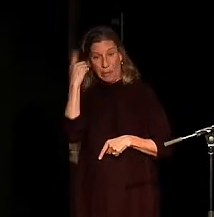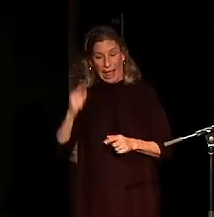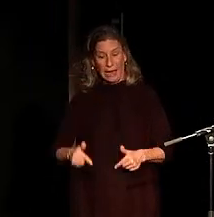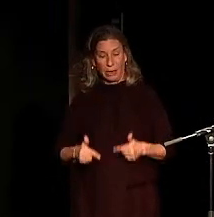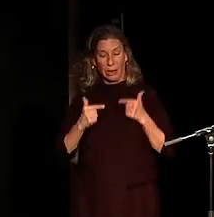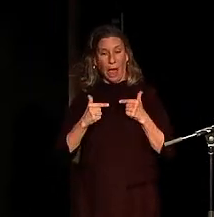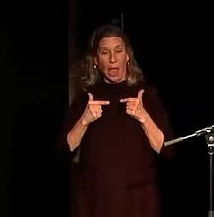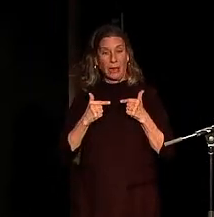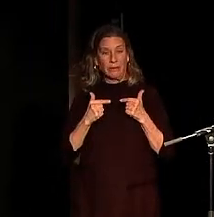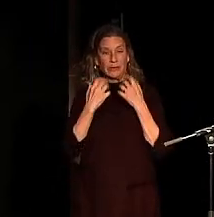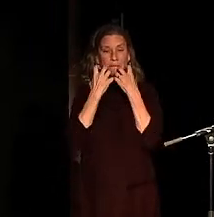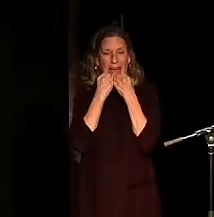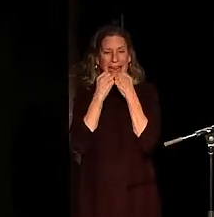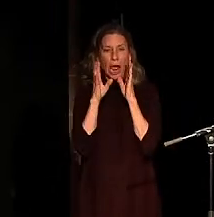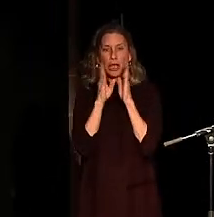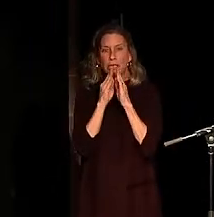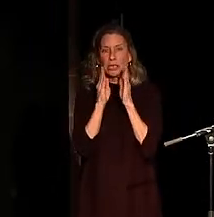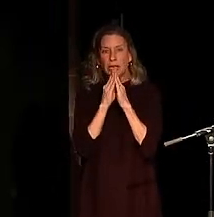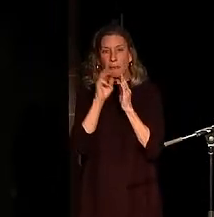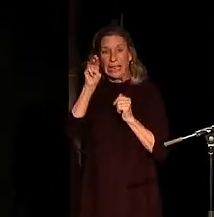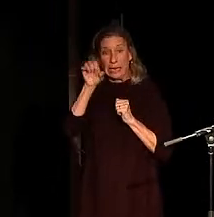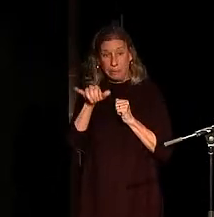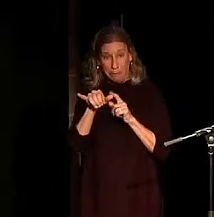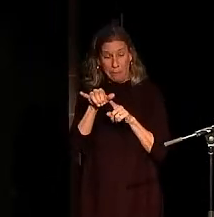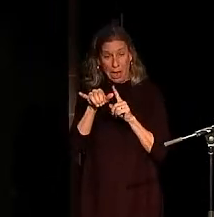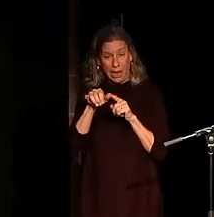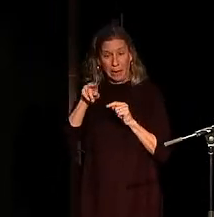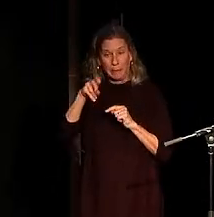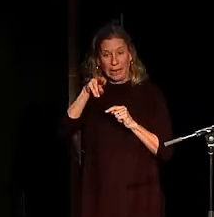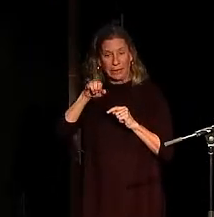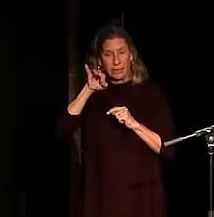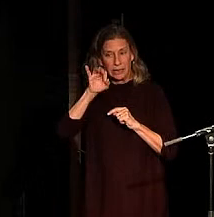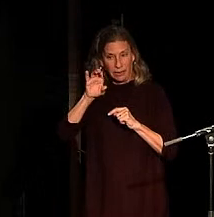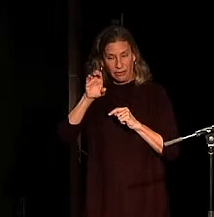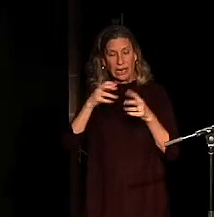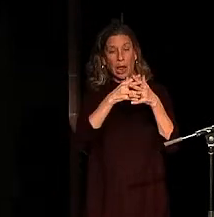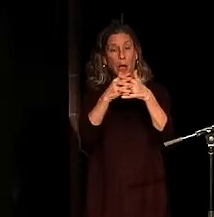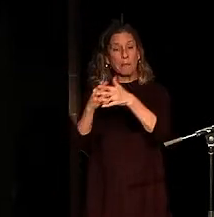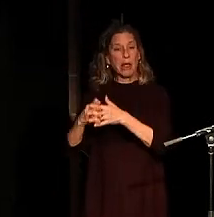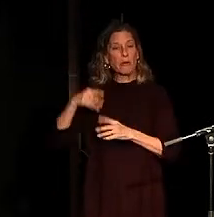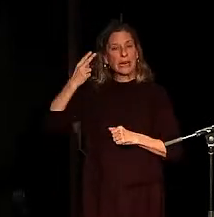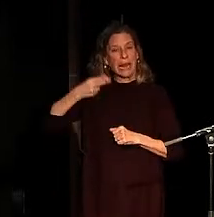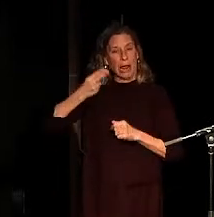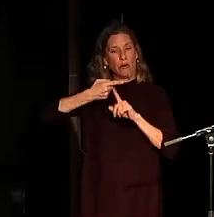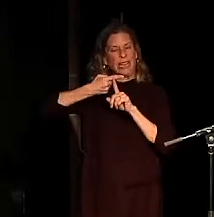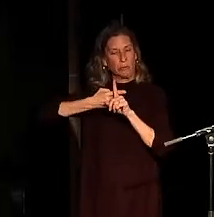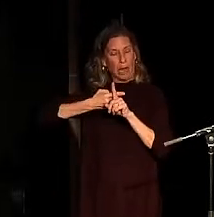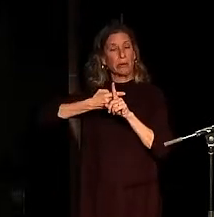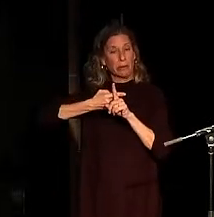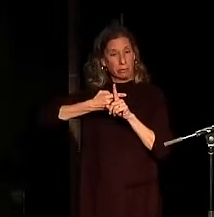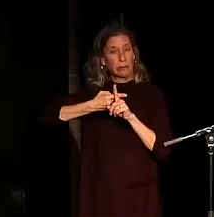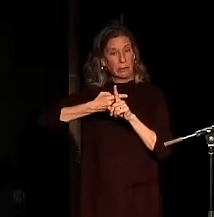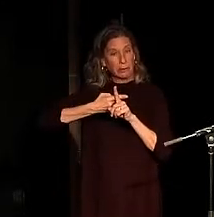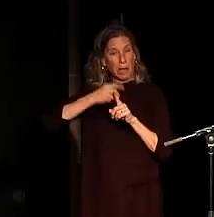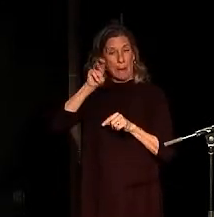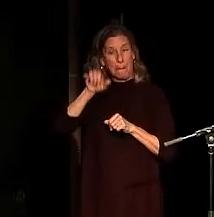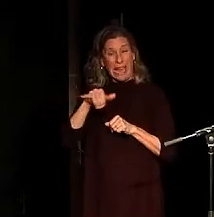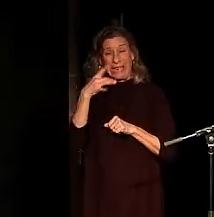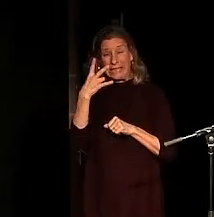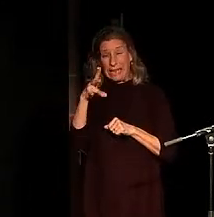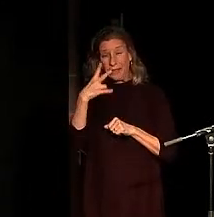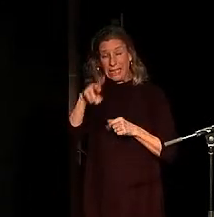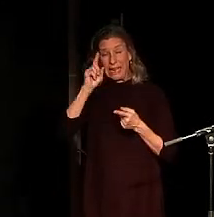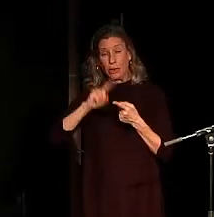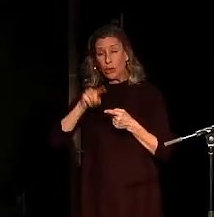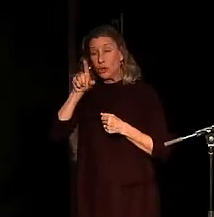Summit. In May, there's Asian Pacific American Heritage, and the committee is working on the events. May 17